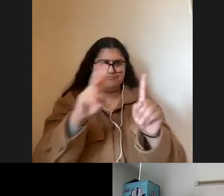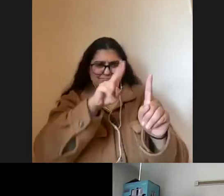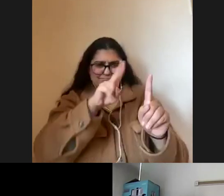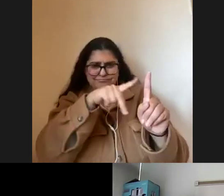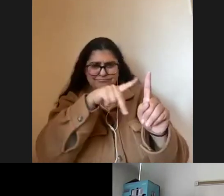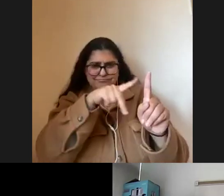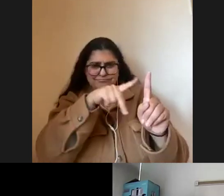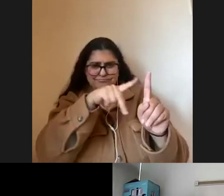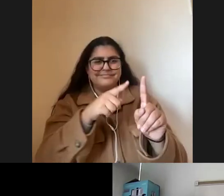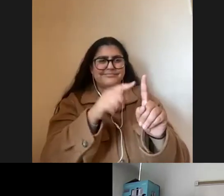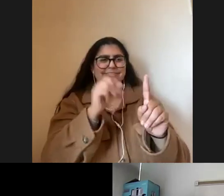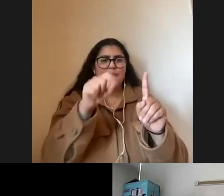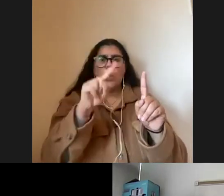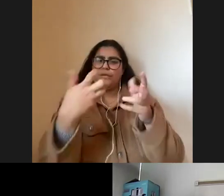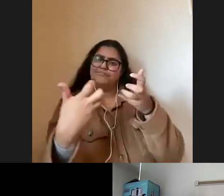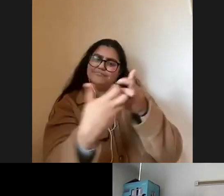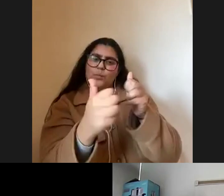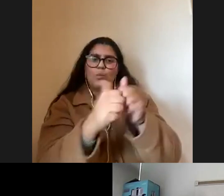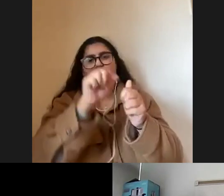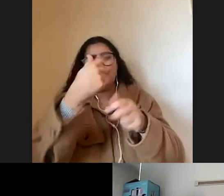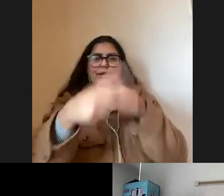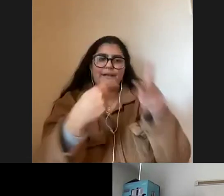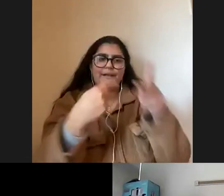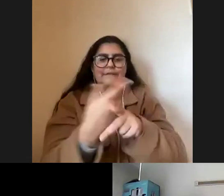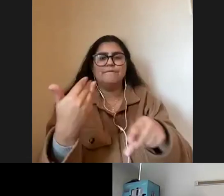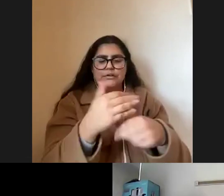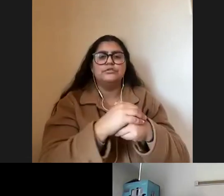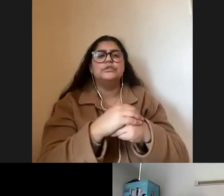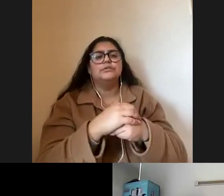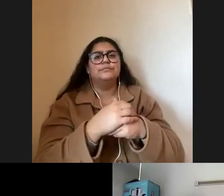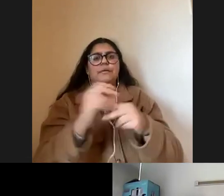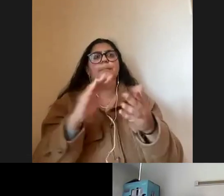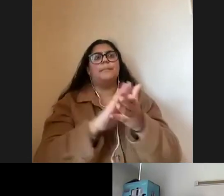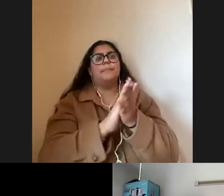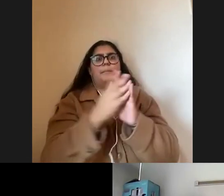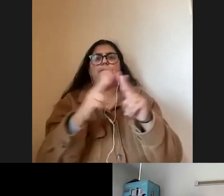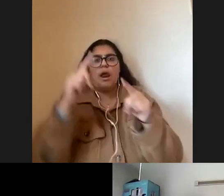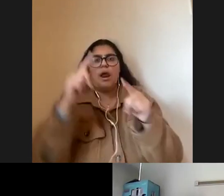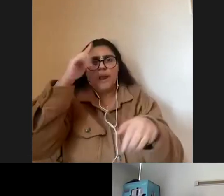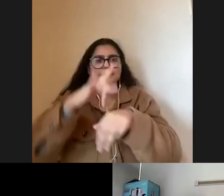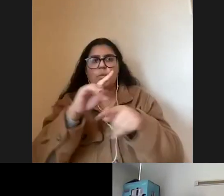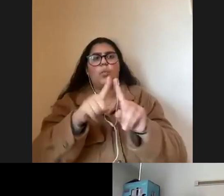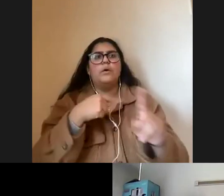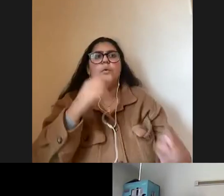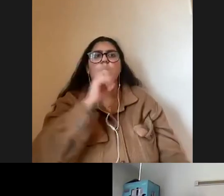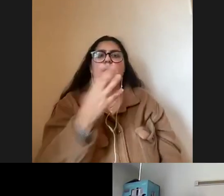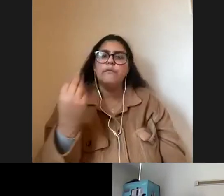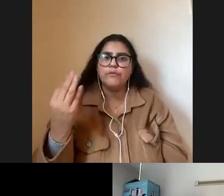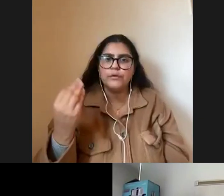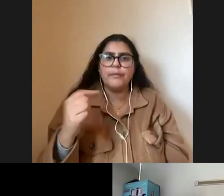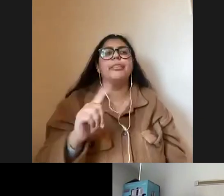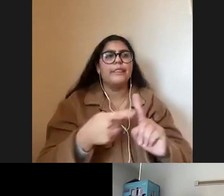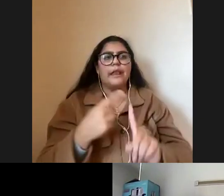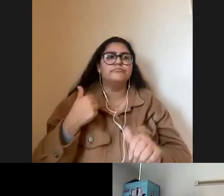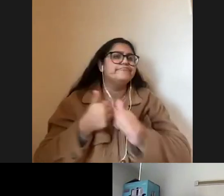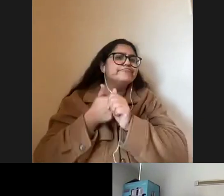could only pair them with certain types of fish and things like that. And I just became really obsessed with that when I was like 14 years old, and I just followed that thread